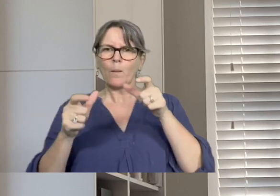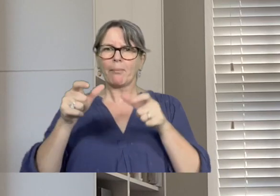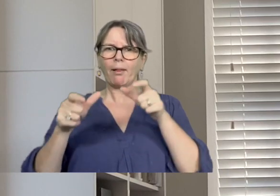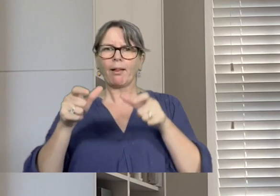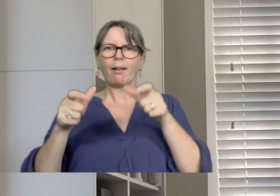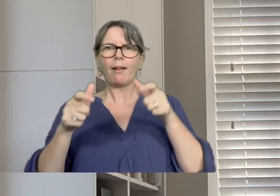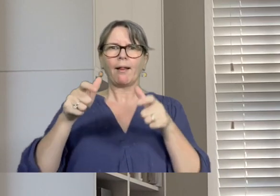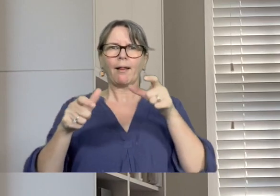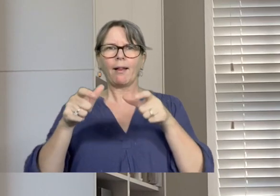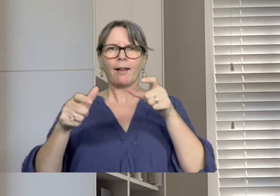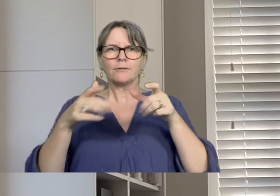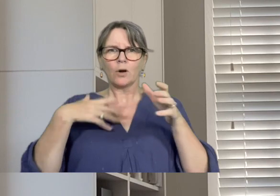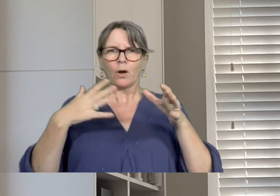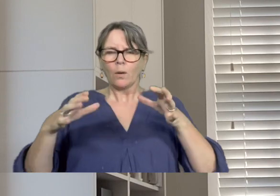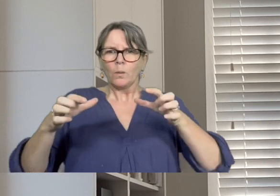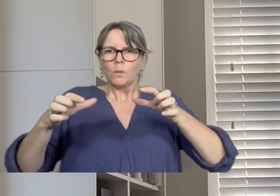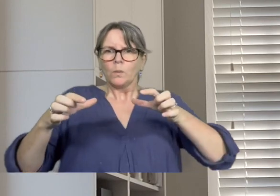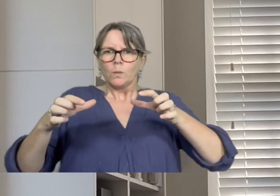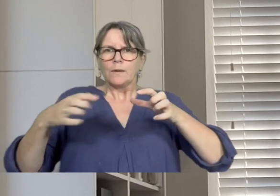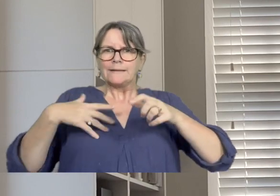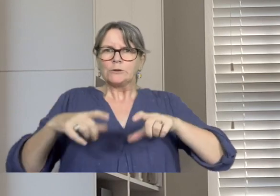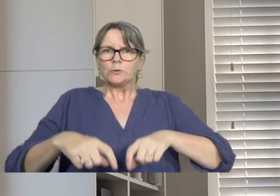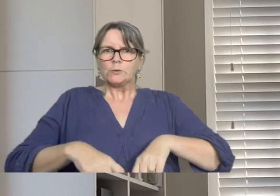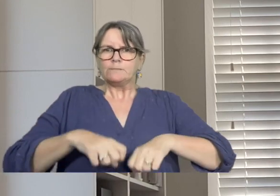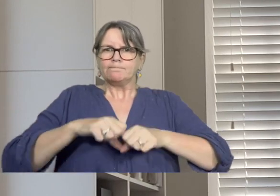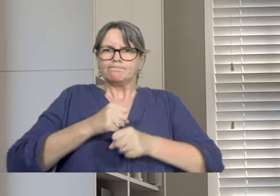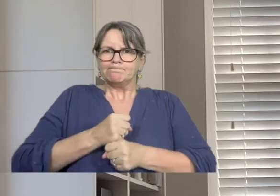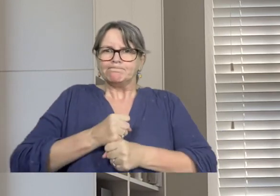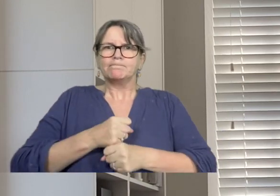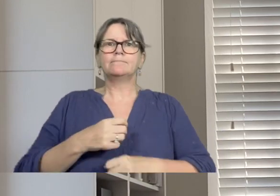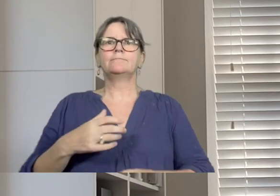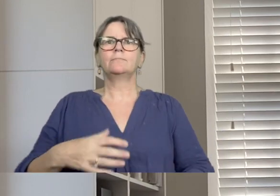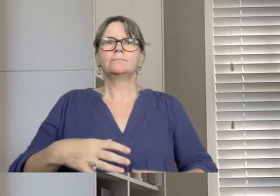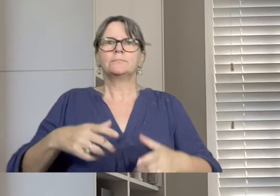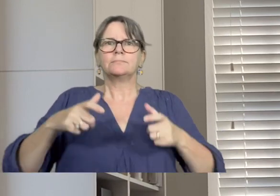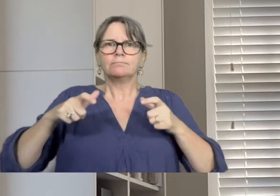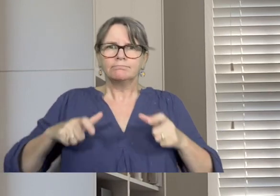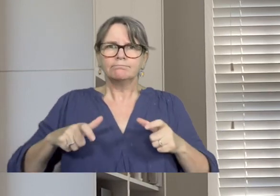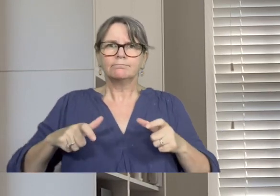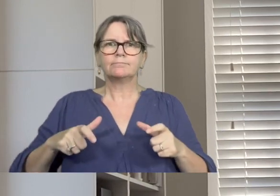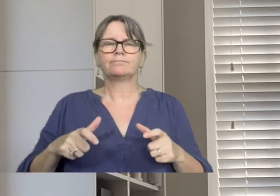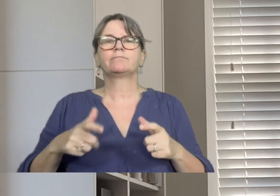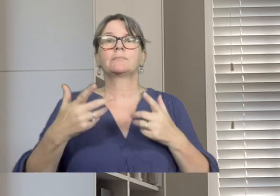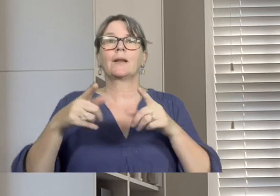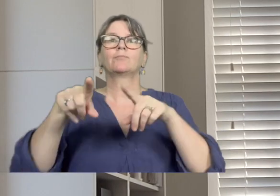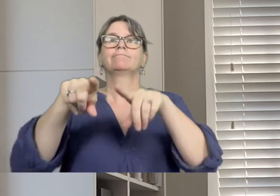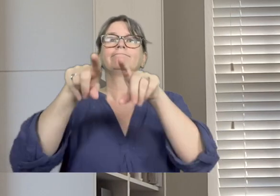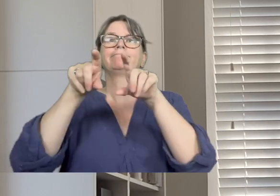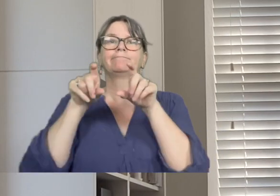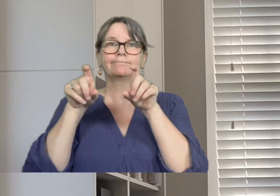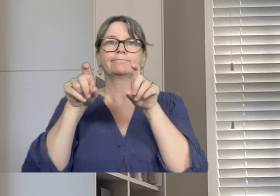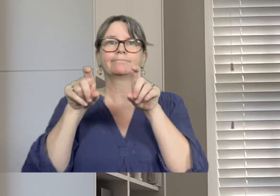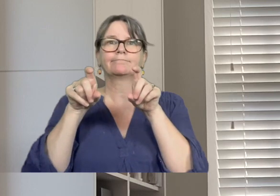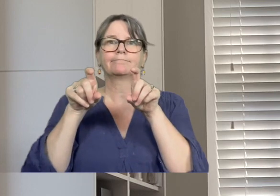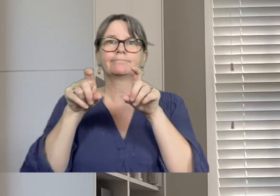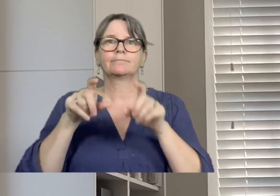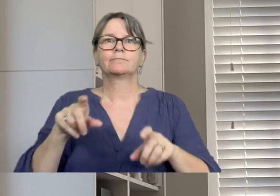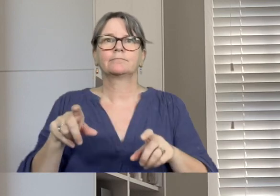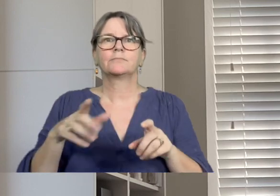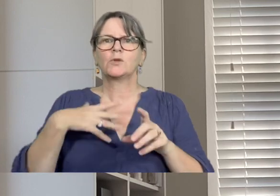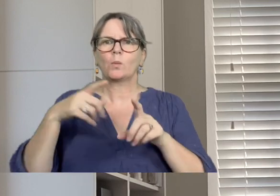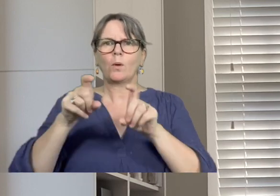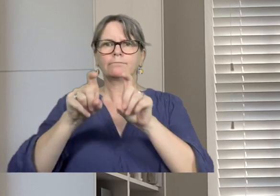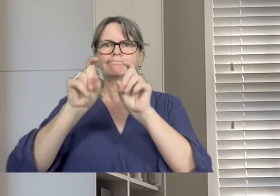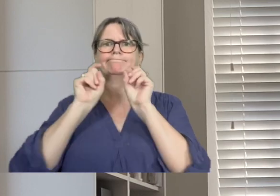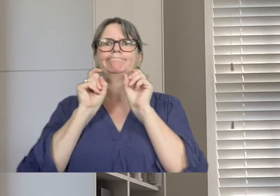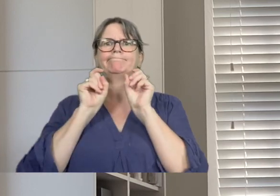which means the body's having to work a little bit harder to stabilise you, which is interesting. So we're going to soften those knees into parallel. Again, as